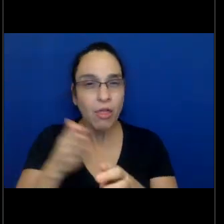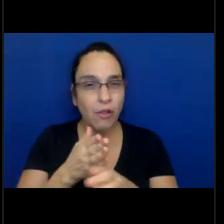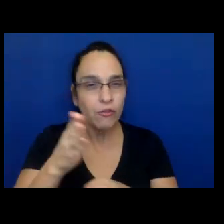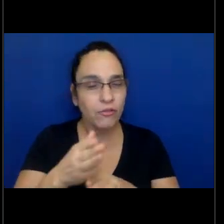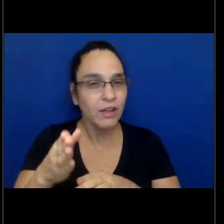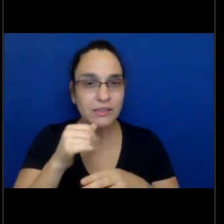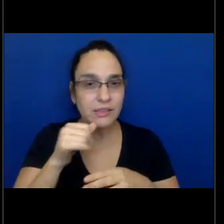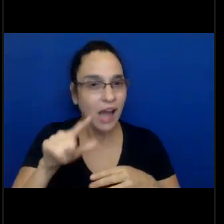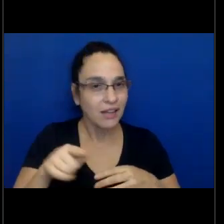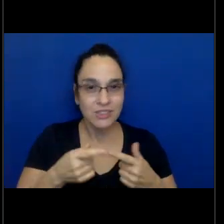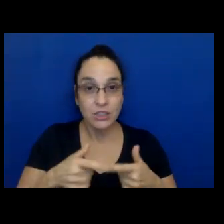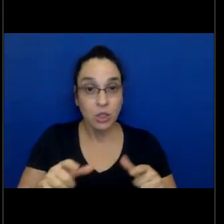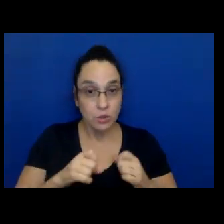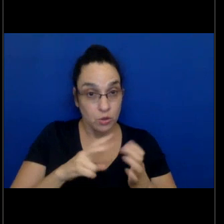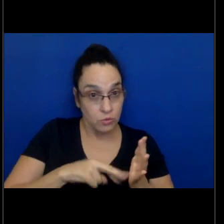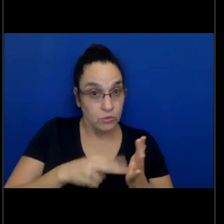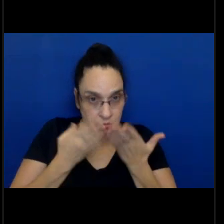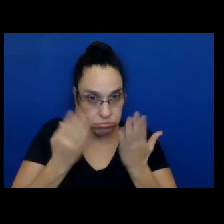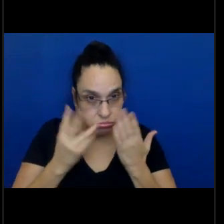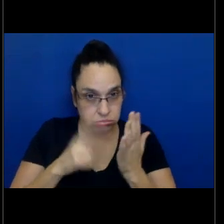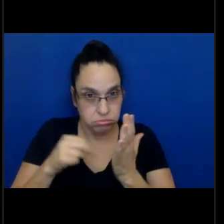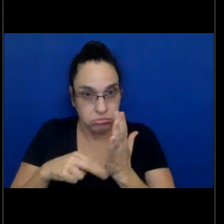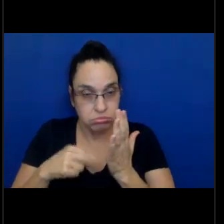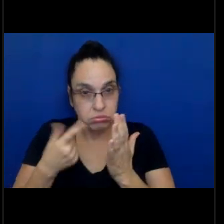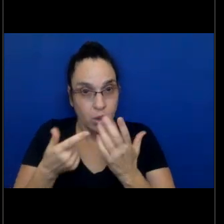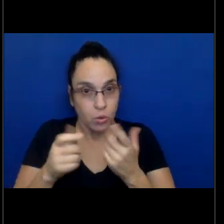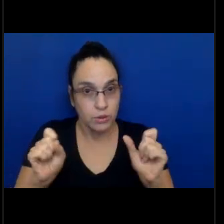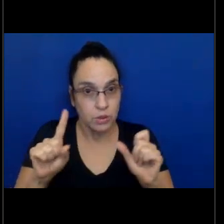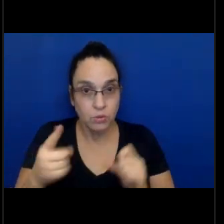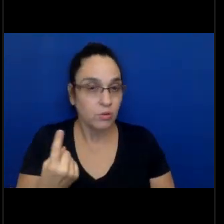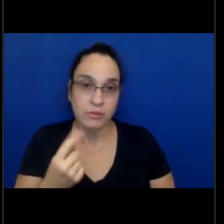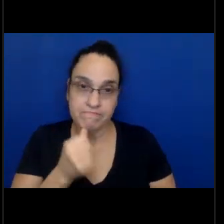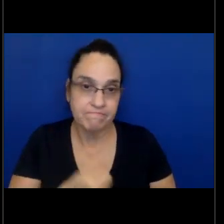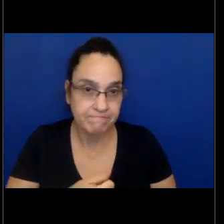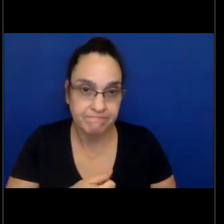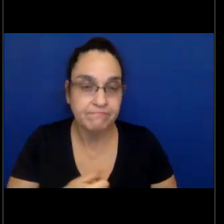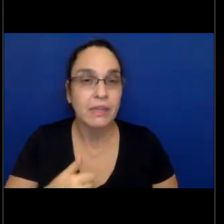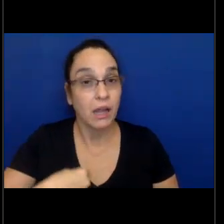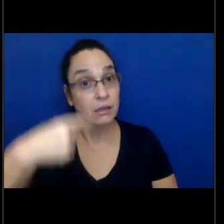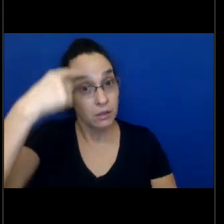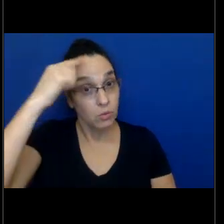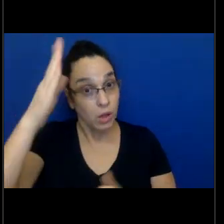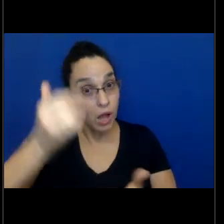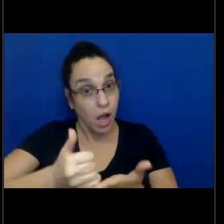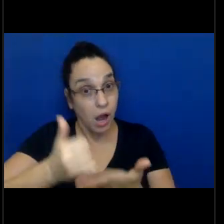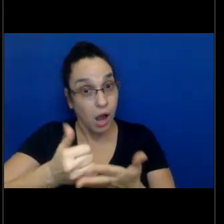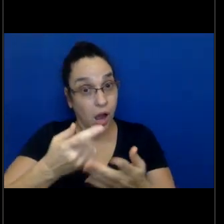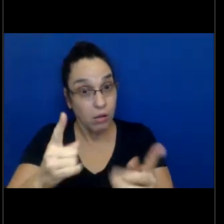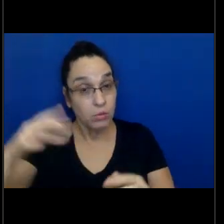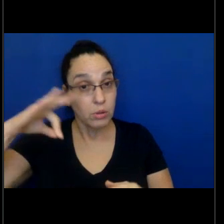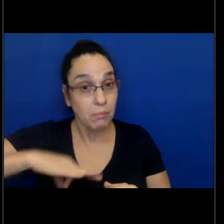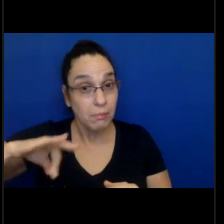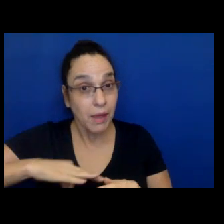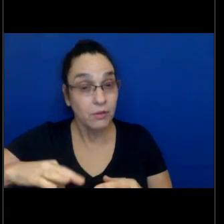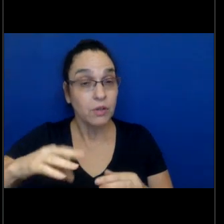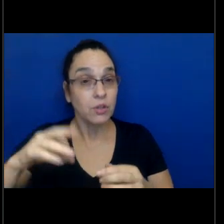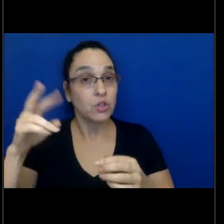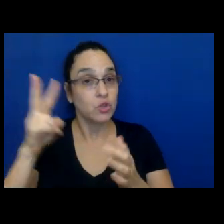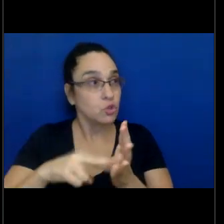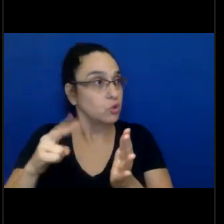outside of linguistics. For instance, I find very instructive to look at high quality literary